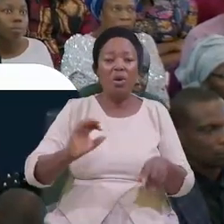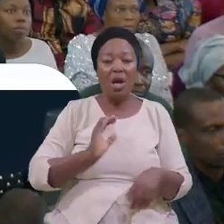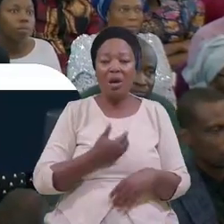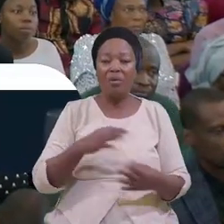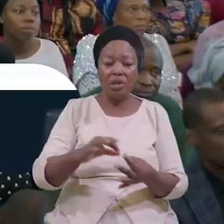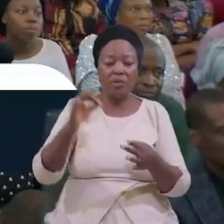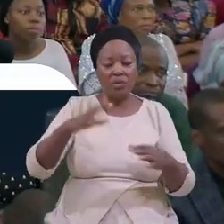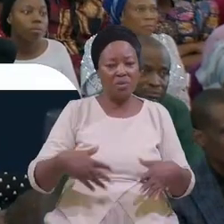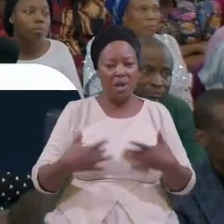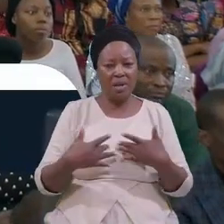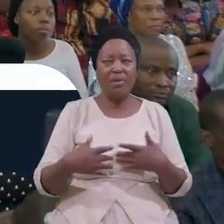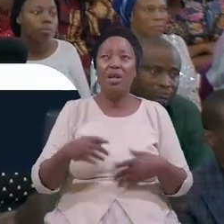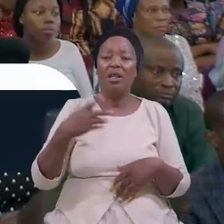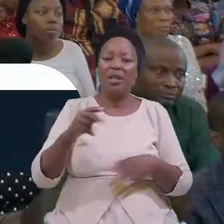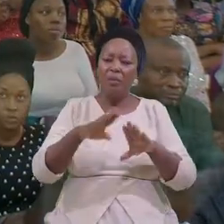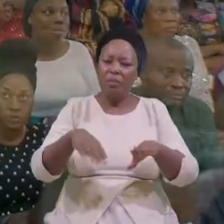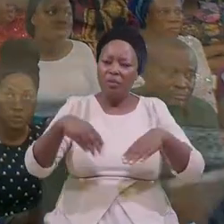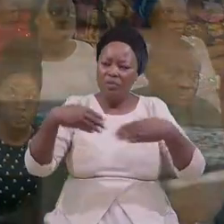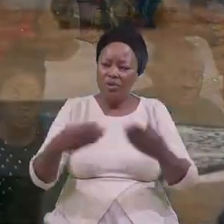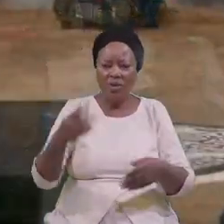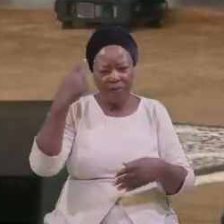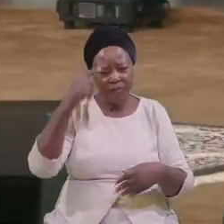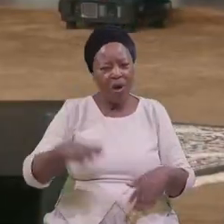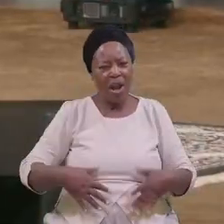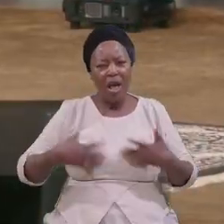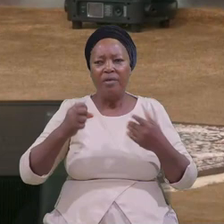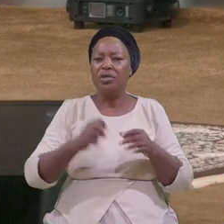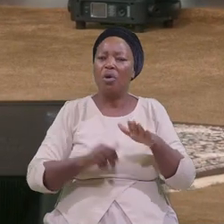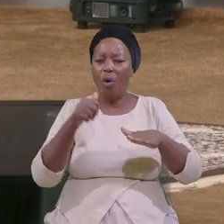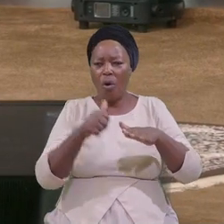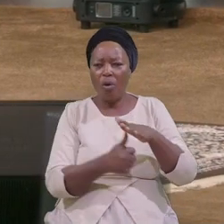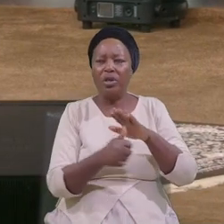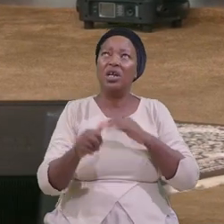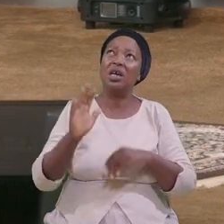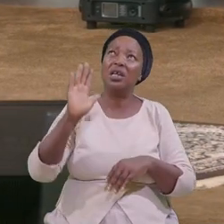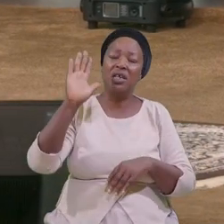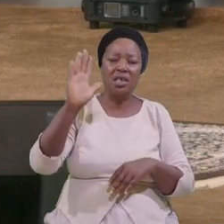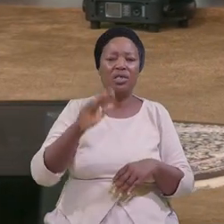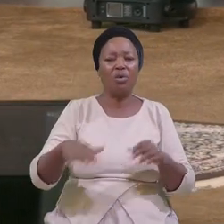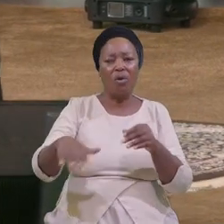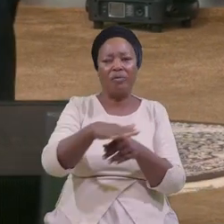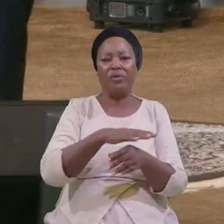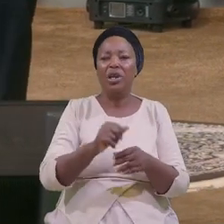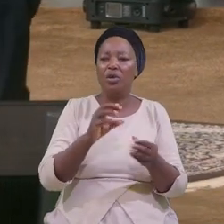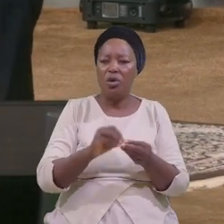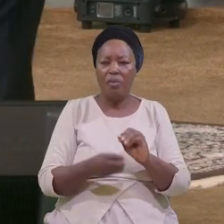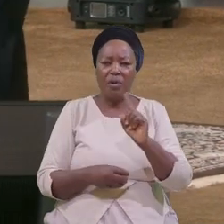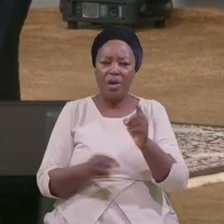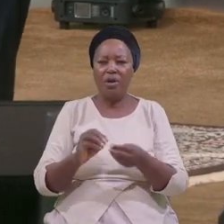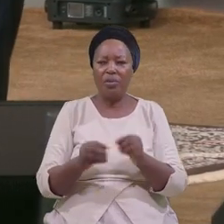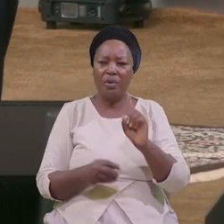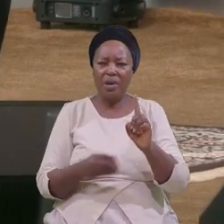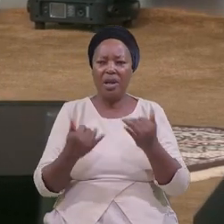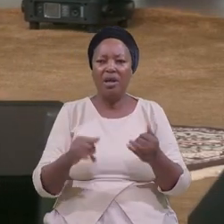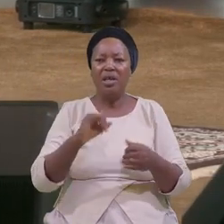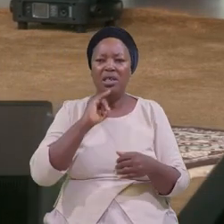spiritual life. The provision for lives under his covering. Look at number one. Number one is